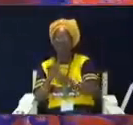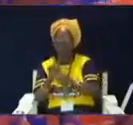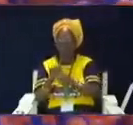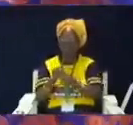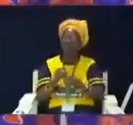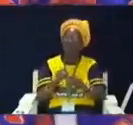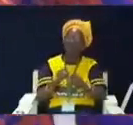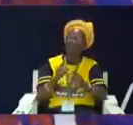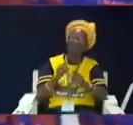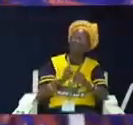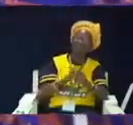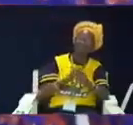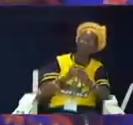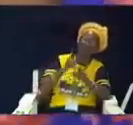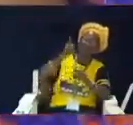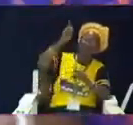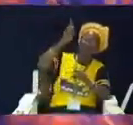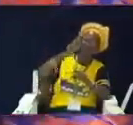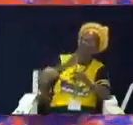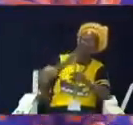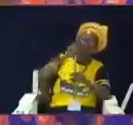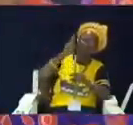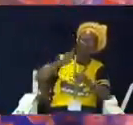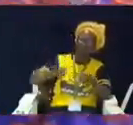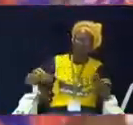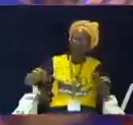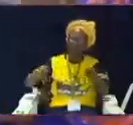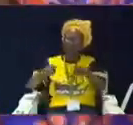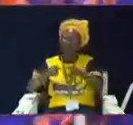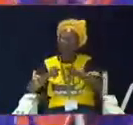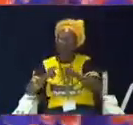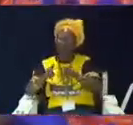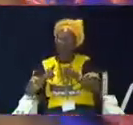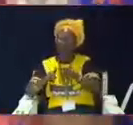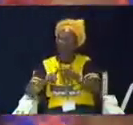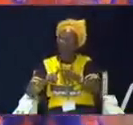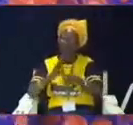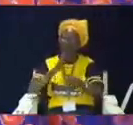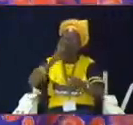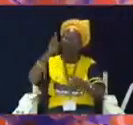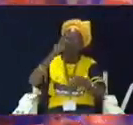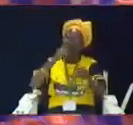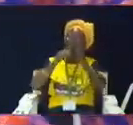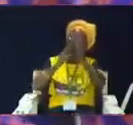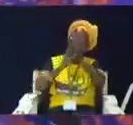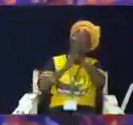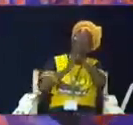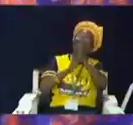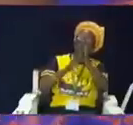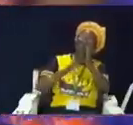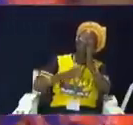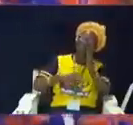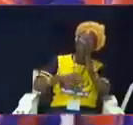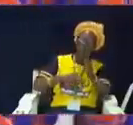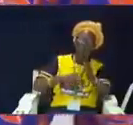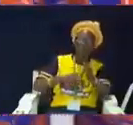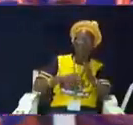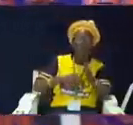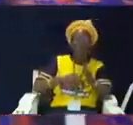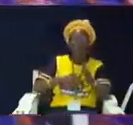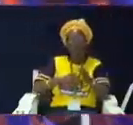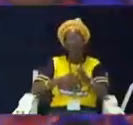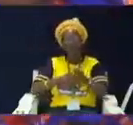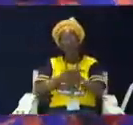worthy to be praised. You are worthy to be praised.